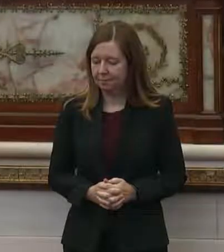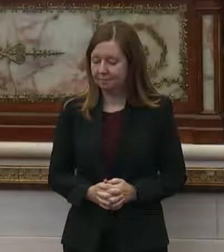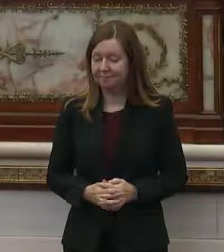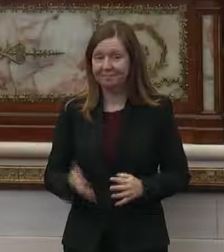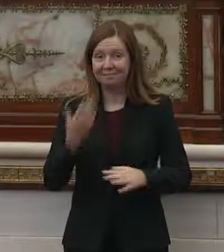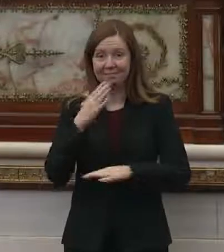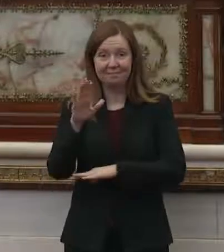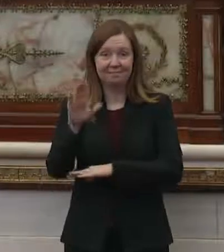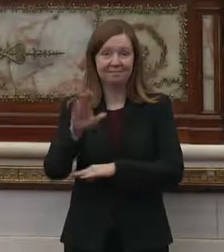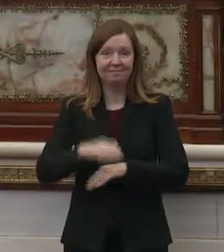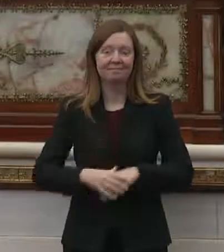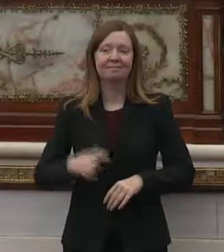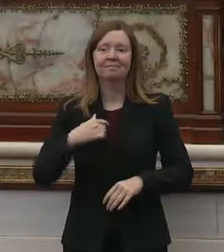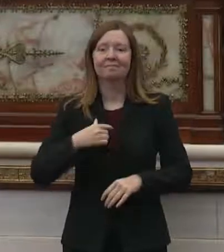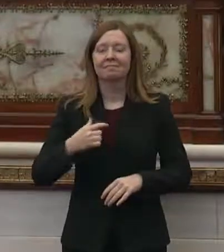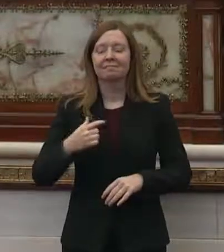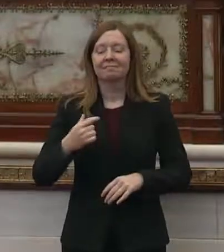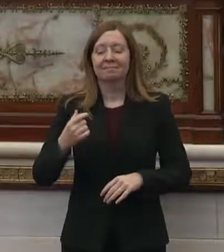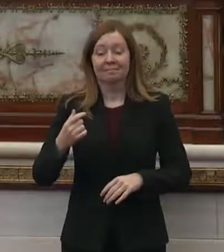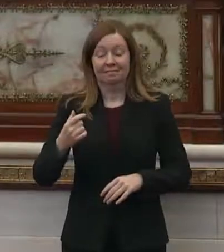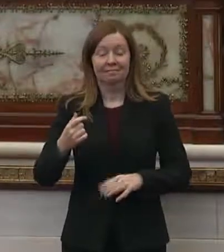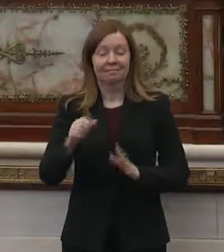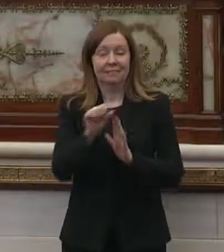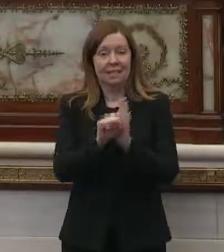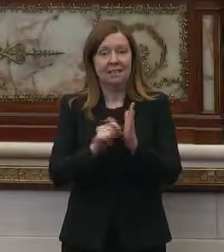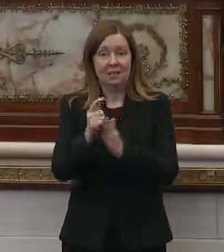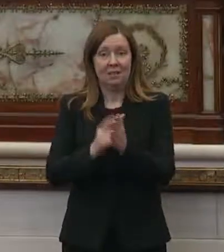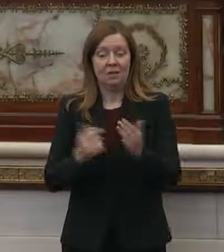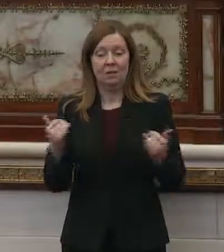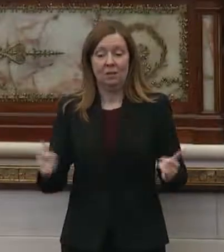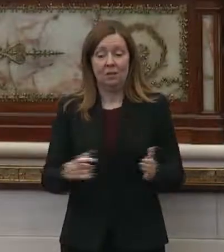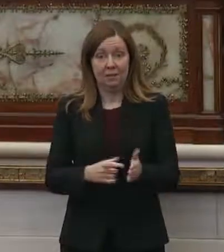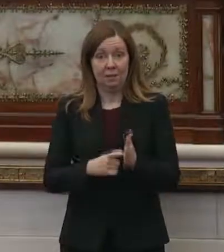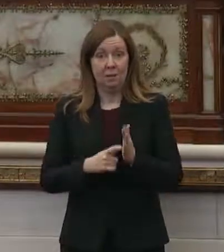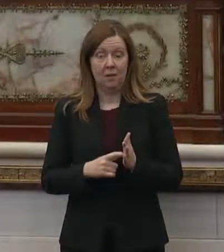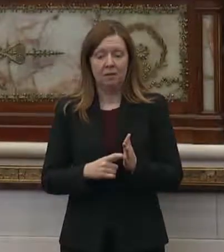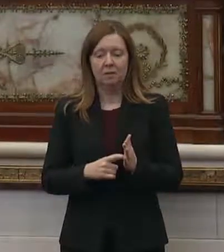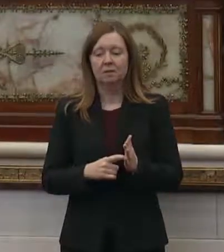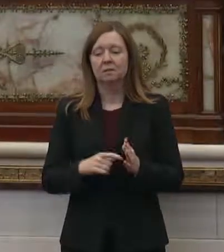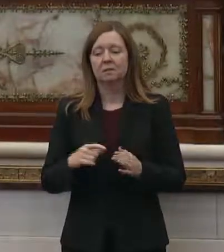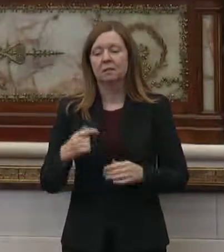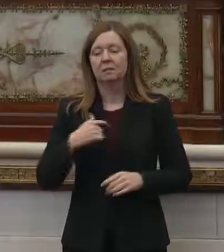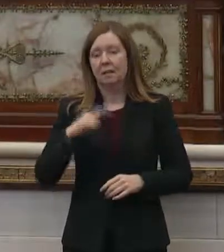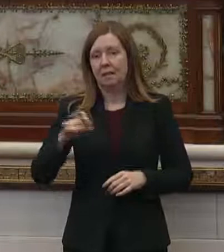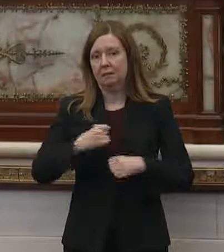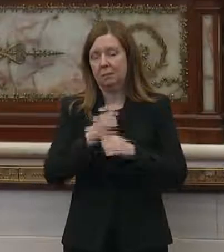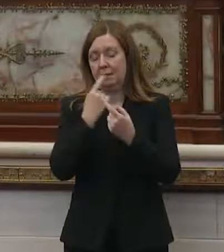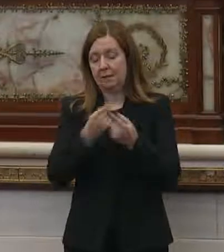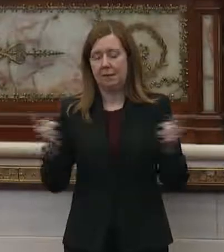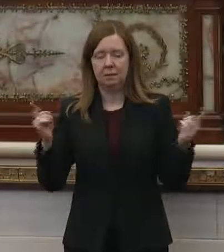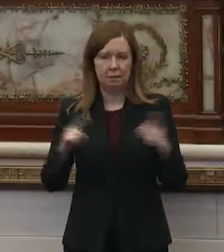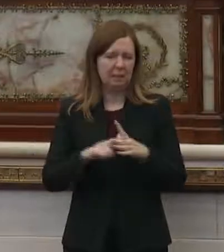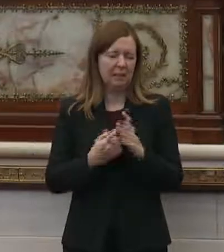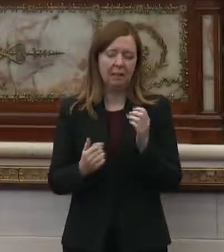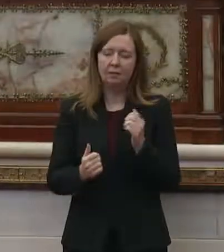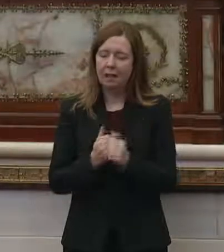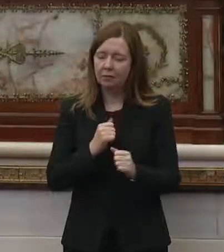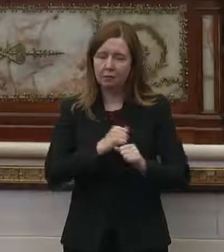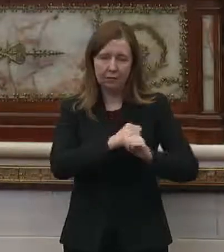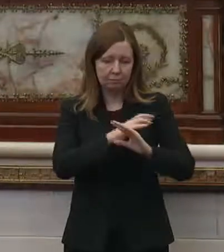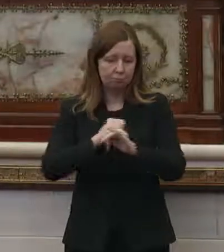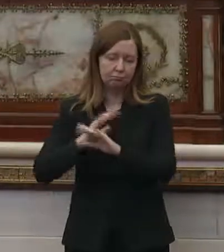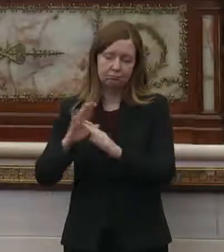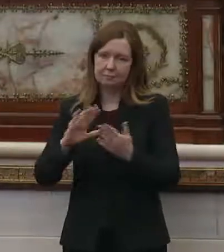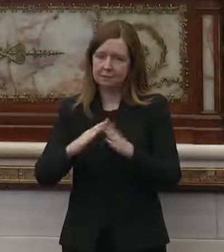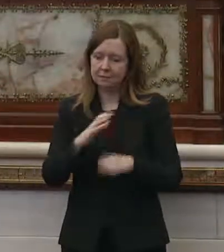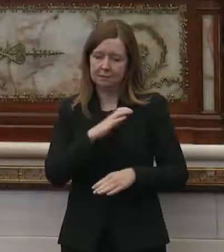Good afternoon. I understand that state law currently requires that the following announcement be made at the beginning of every remote public hearing